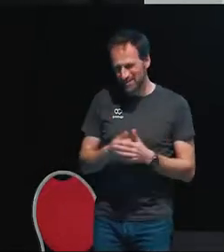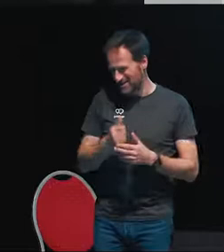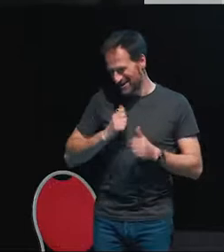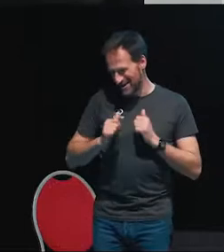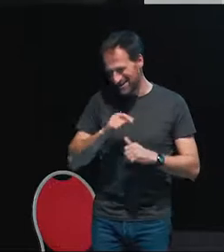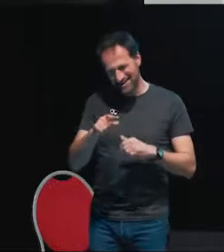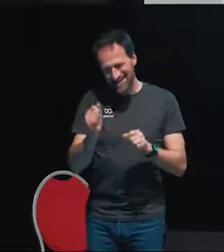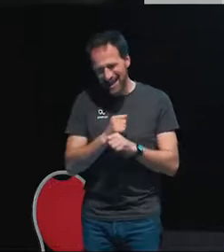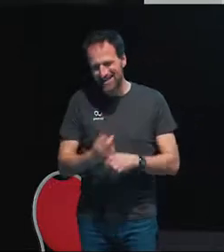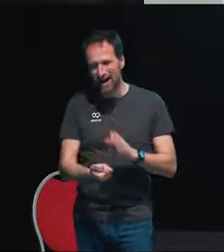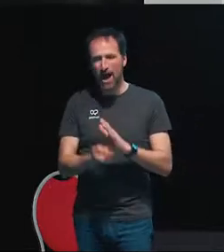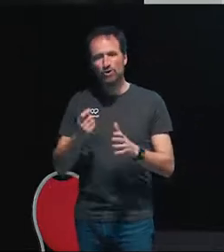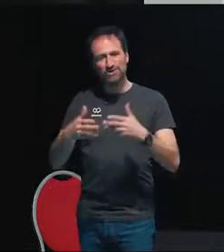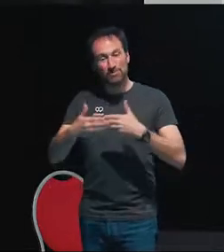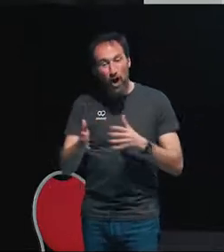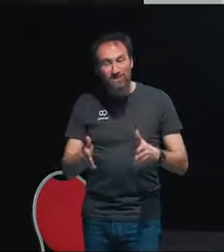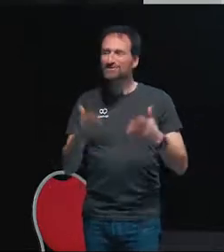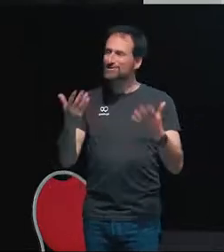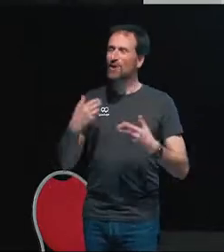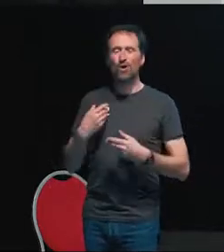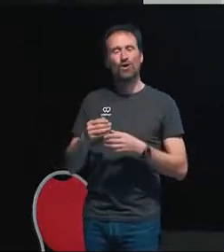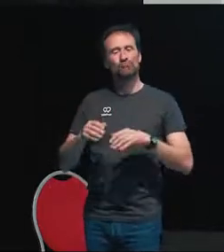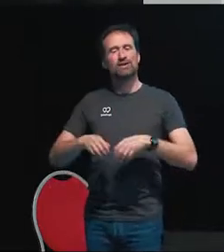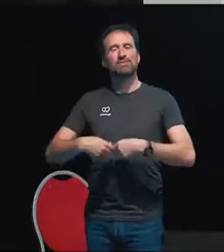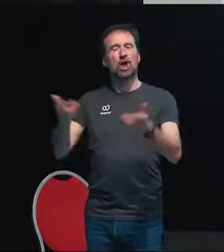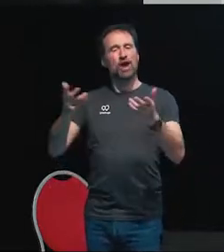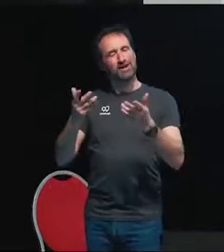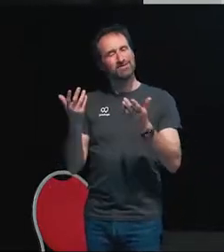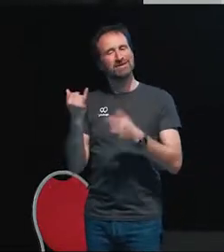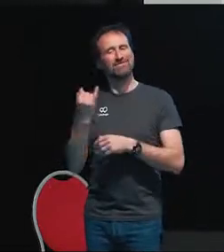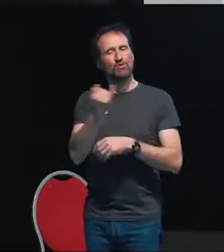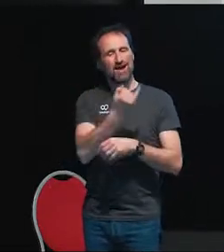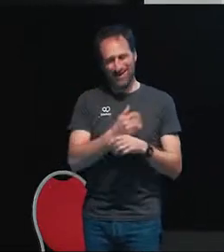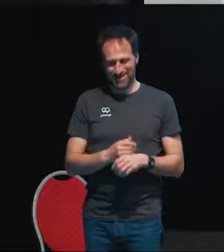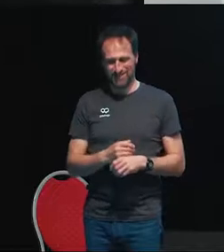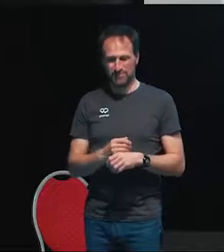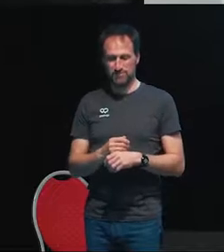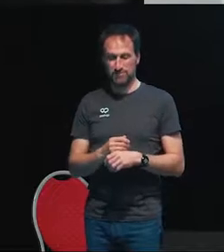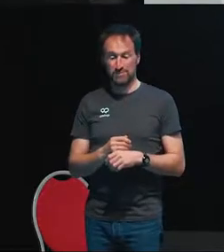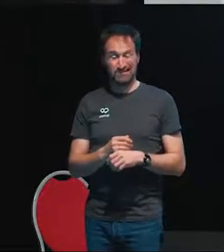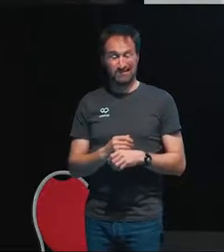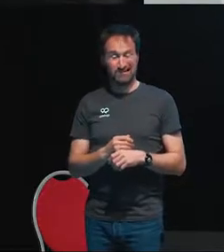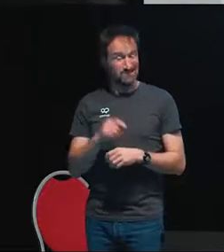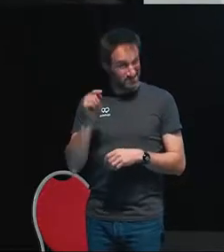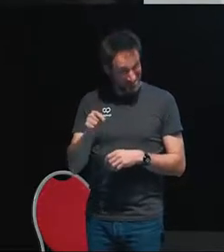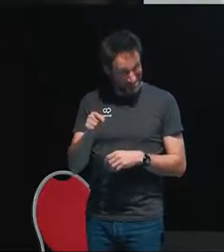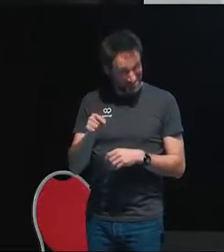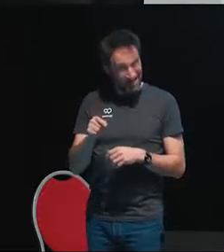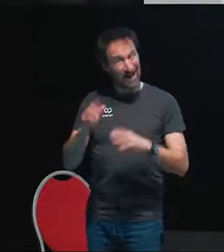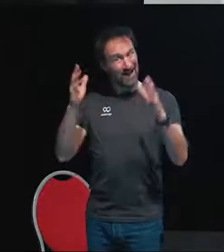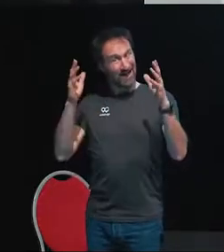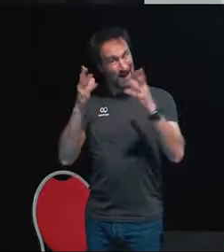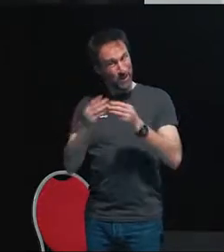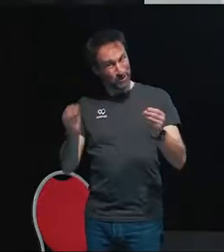individually sounds like the panacea to all of our problems well as